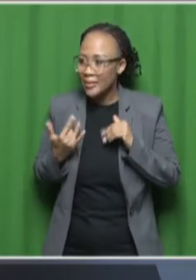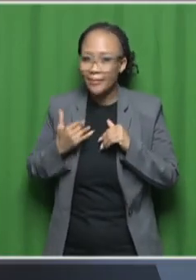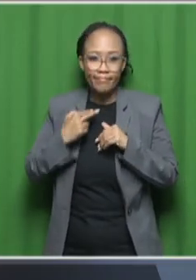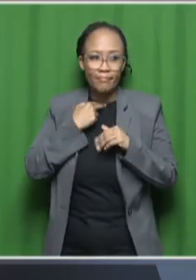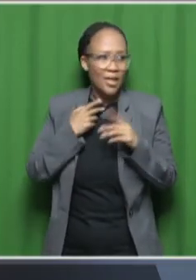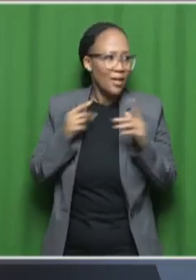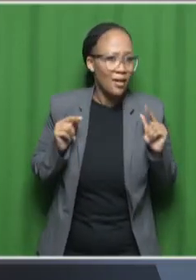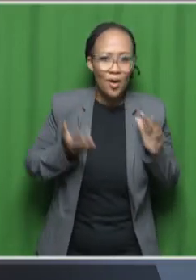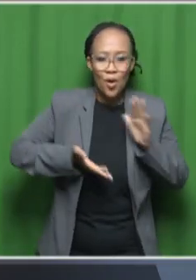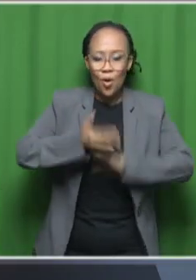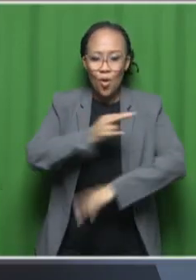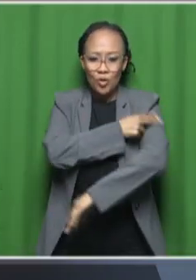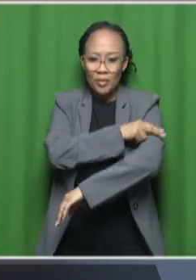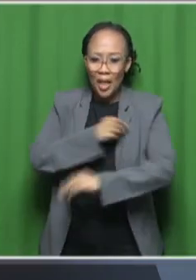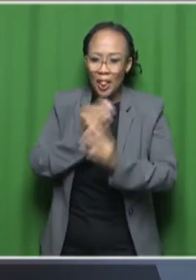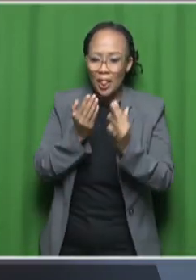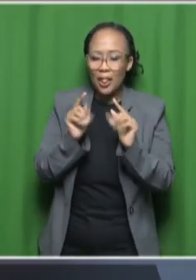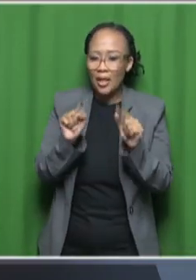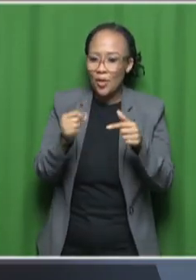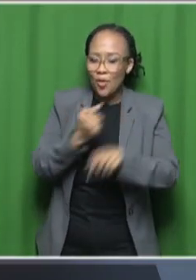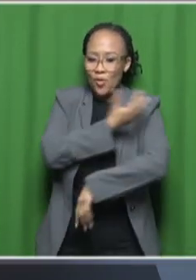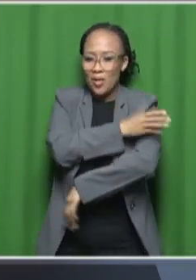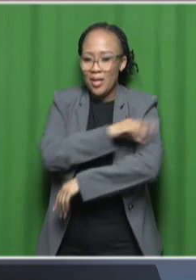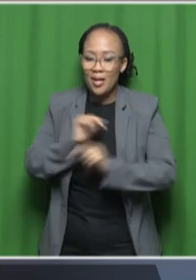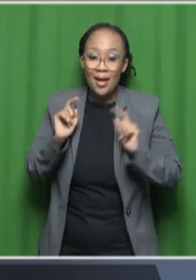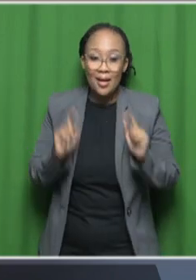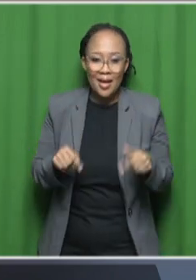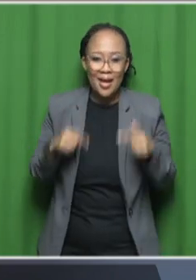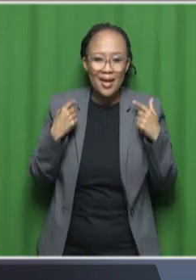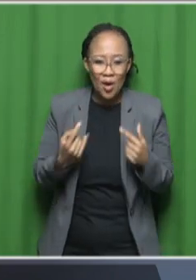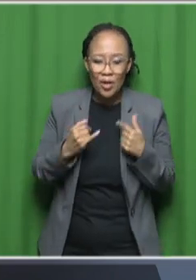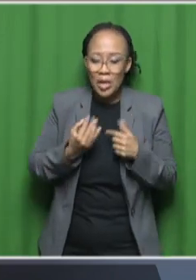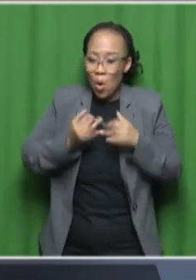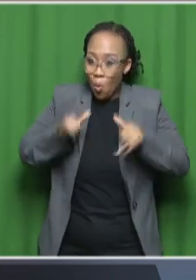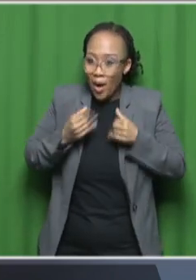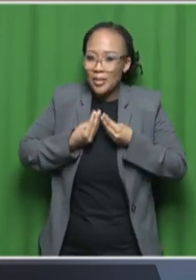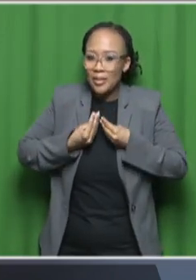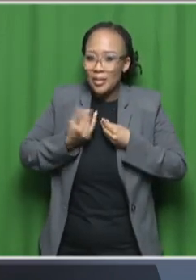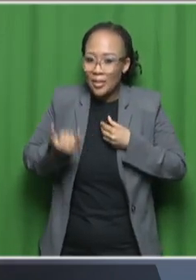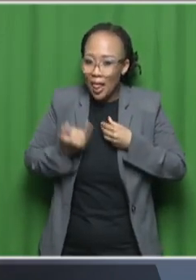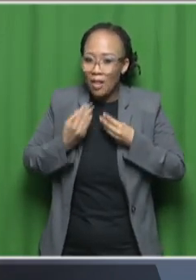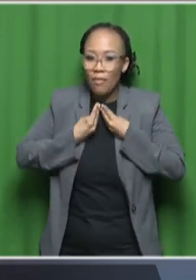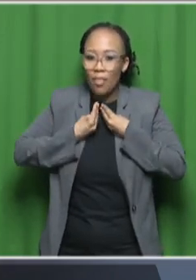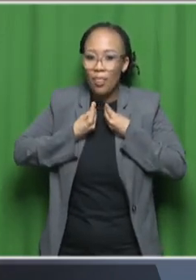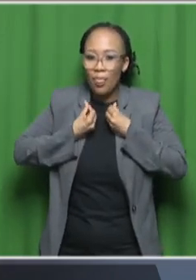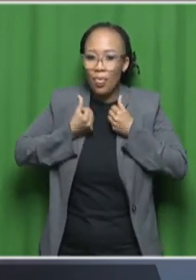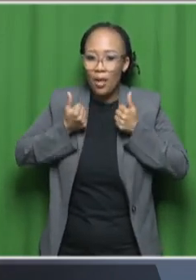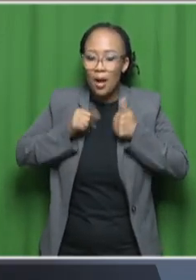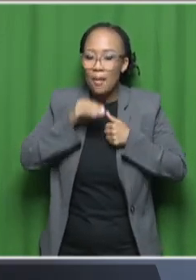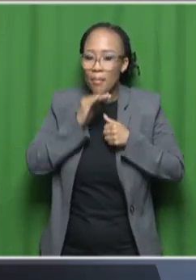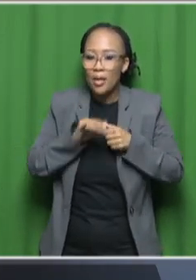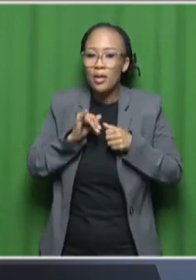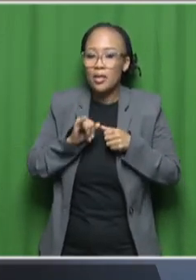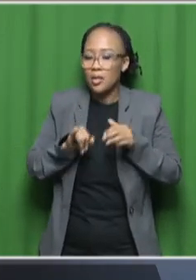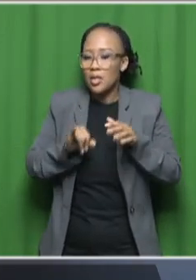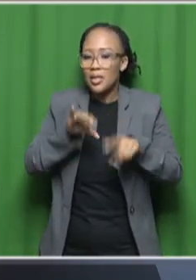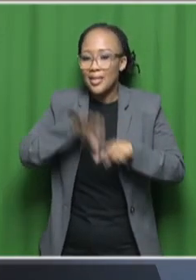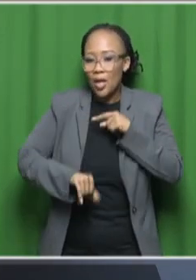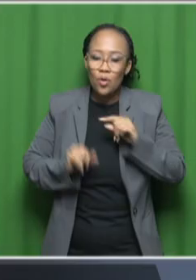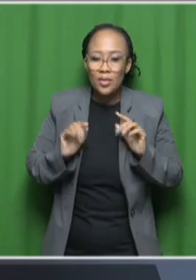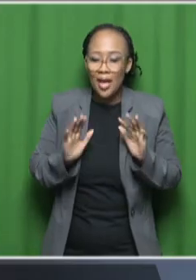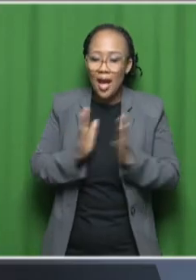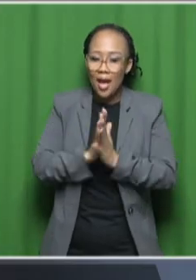throat infection, it heals on its own, then that will absolutely go undiagnosed. A few weeks later, the child